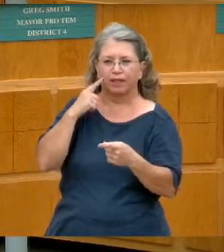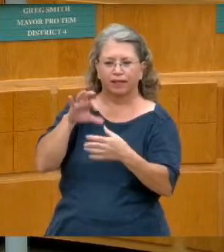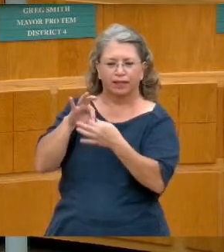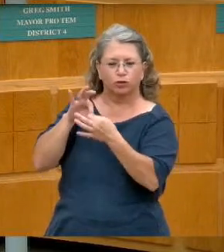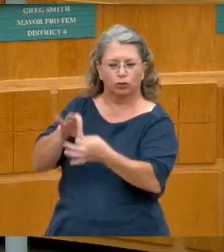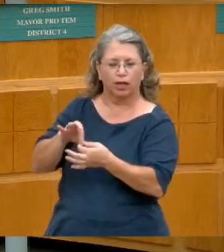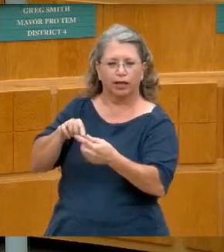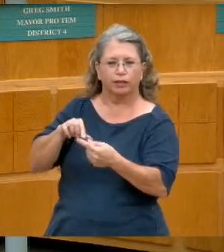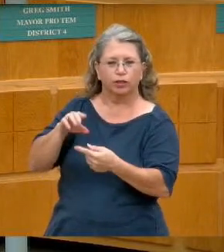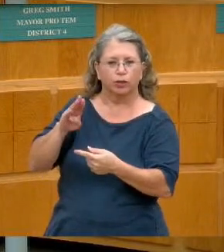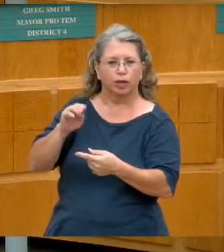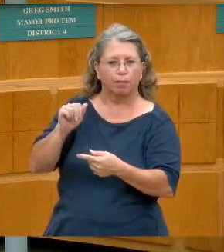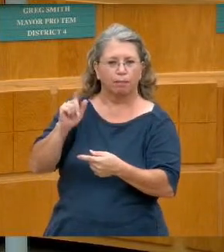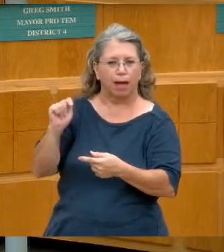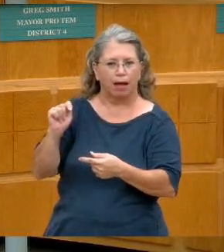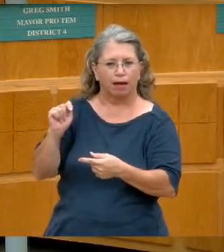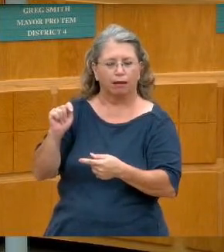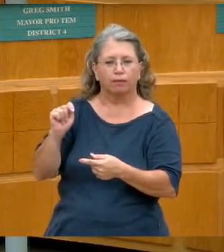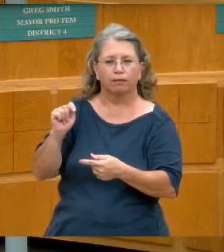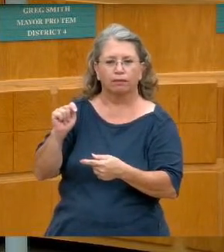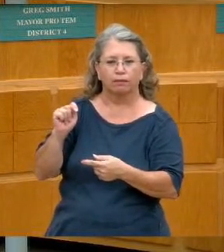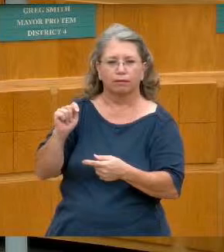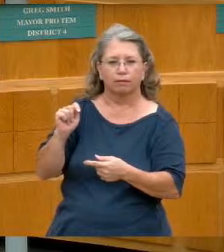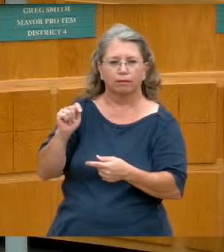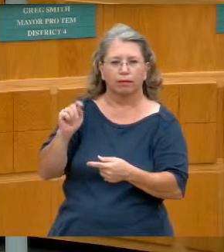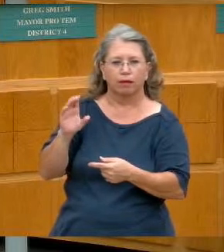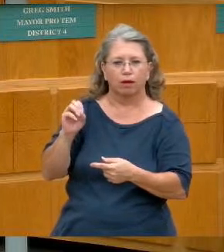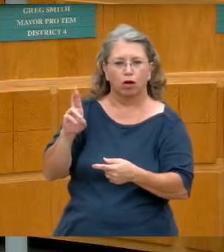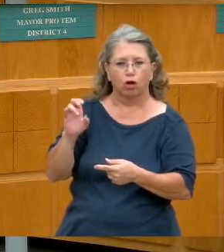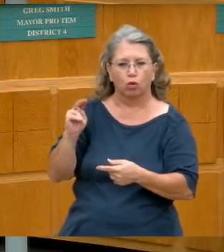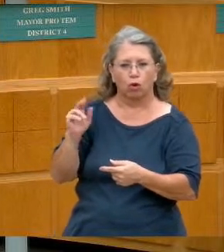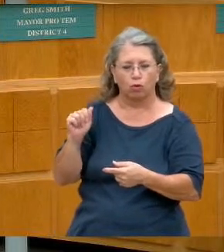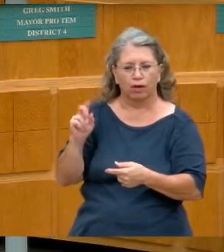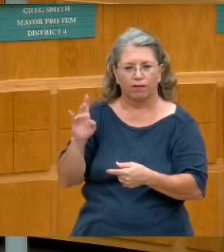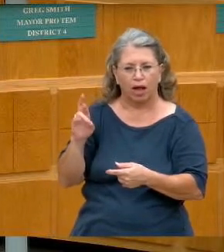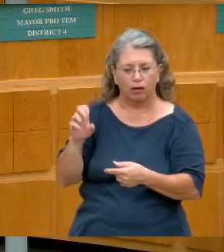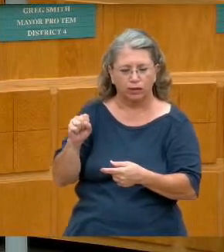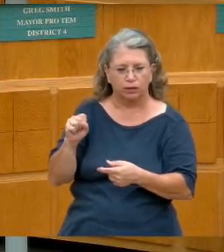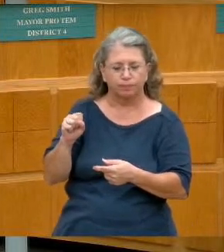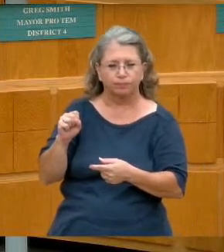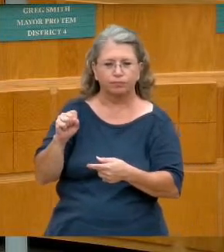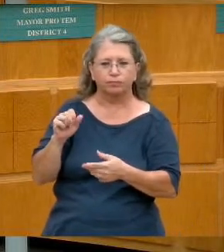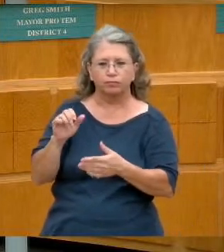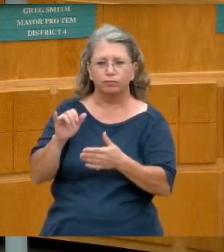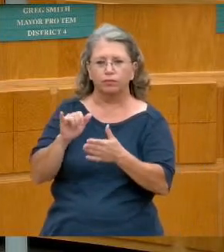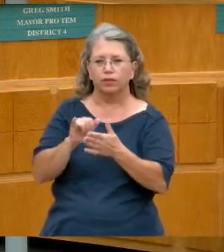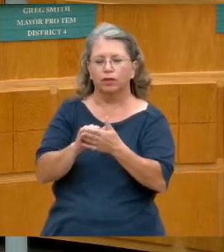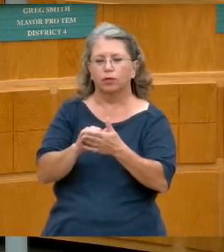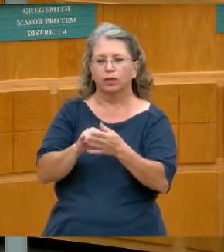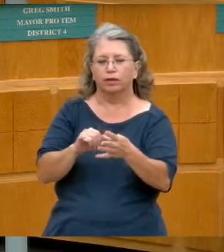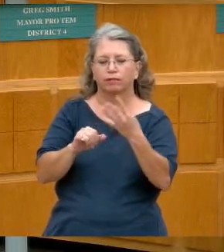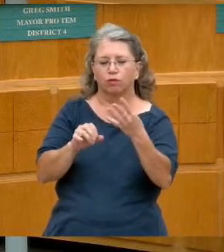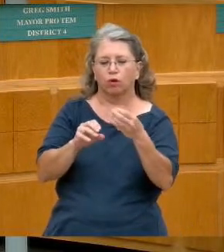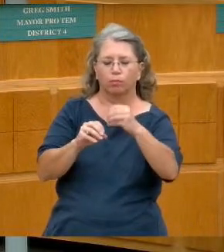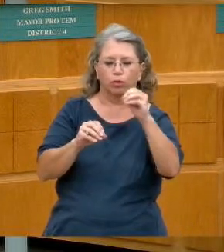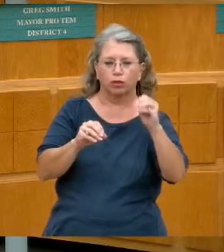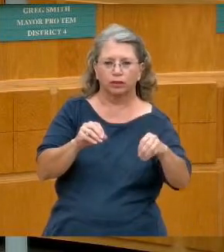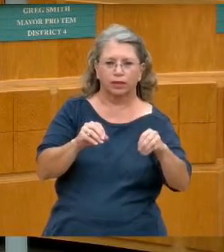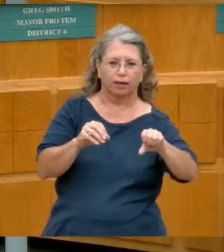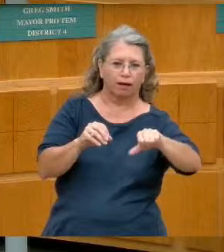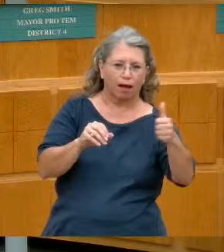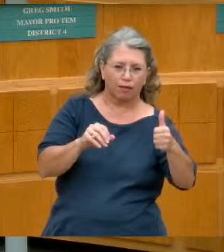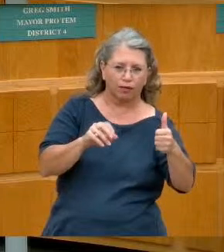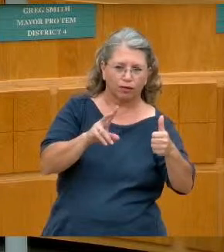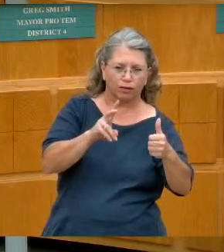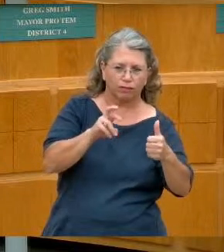bat coronavirus with a little bit of like 4% pangolin coronavirus mixed into